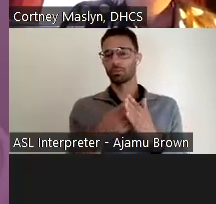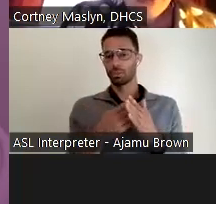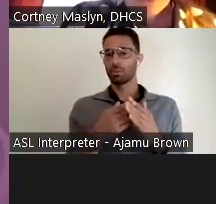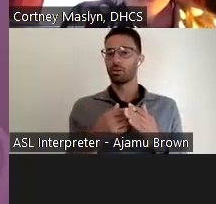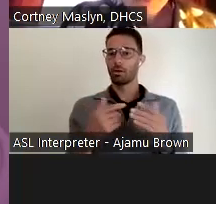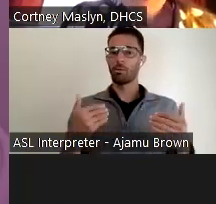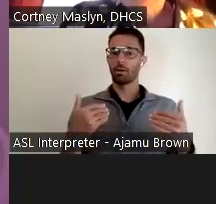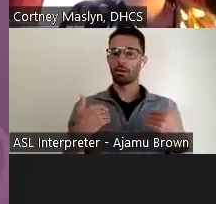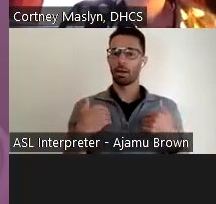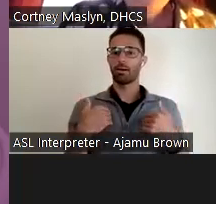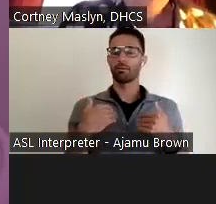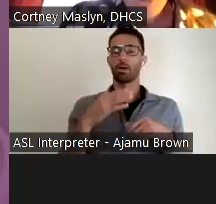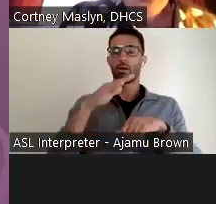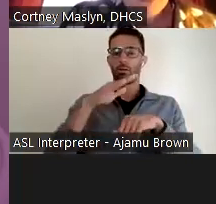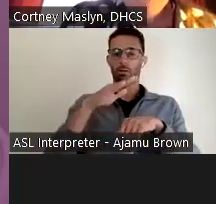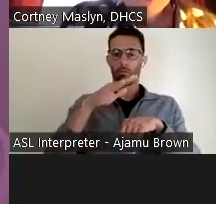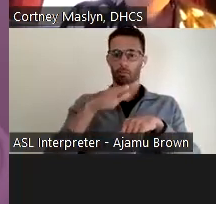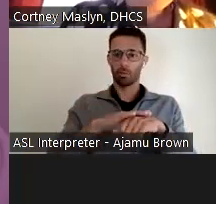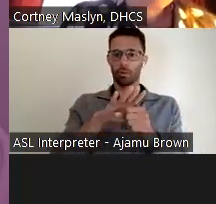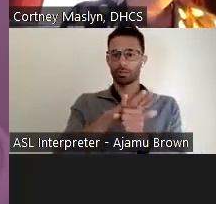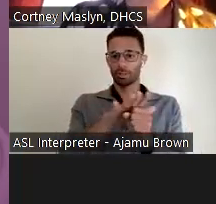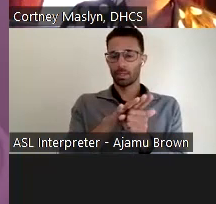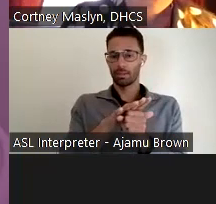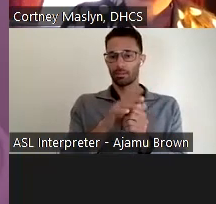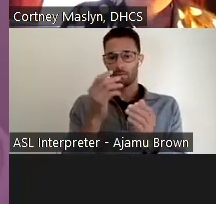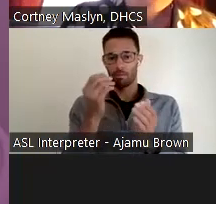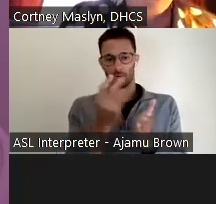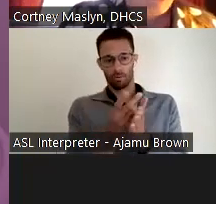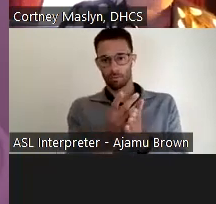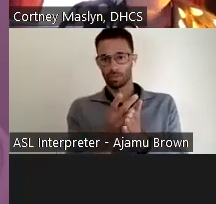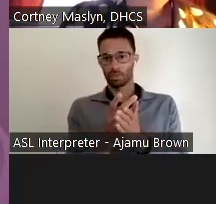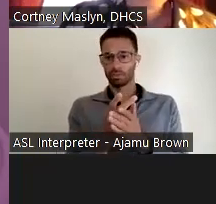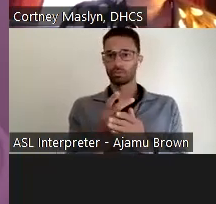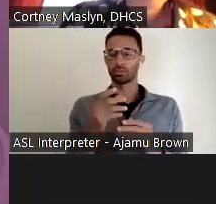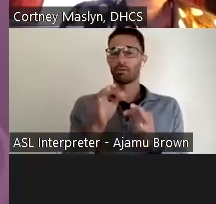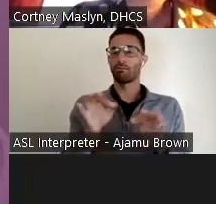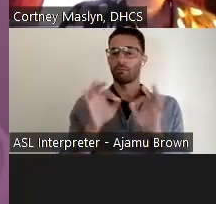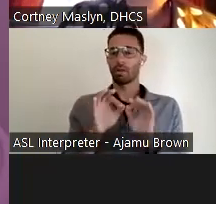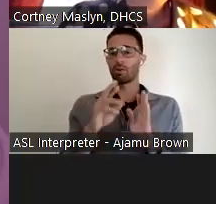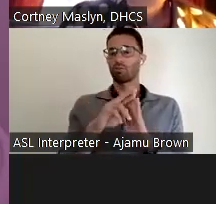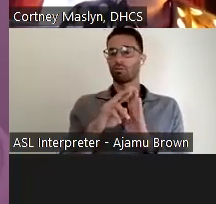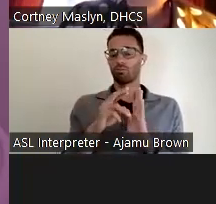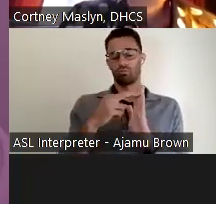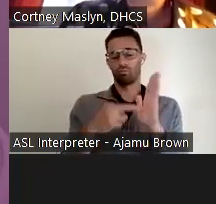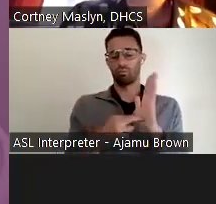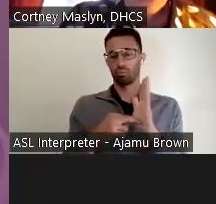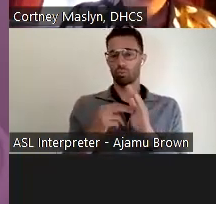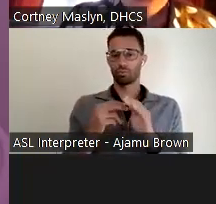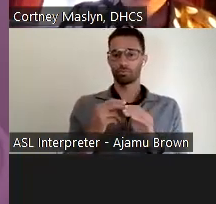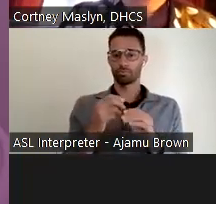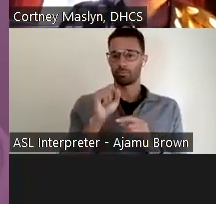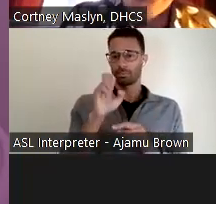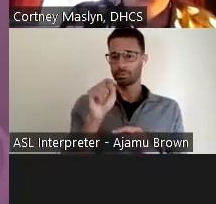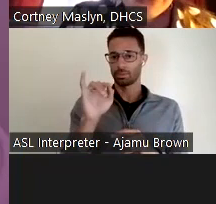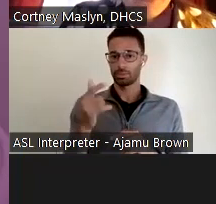on-site verification of the home and community-based services final rule settings, really ensuring that they're being